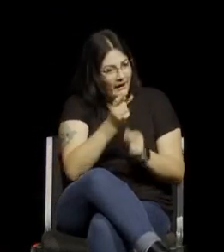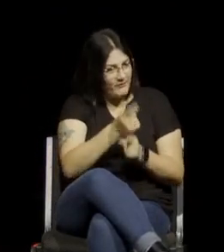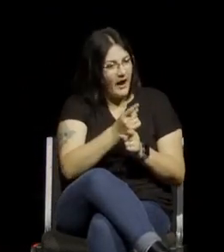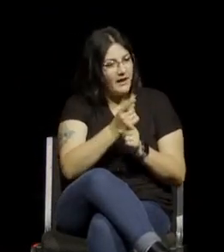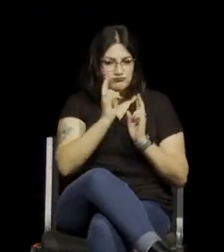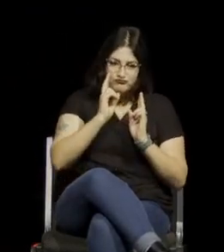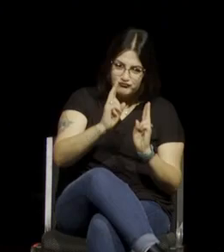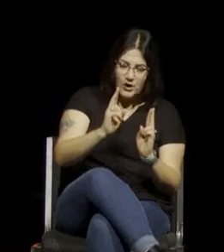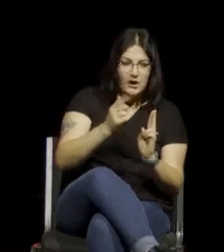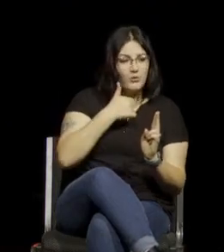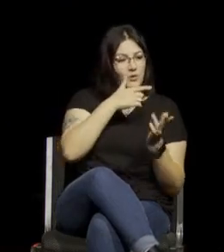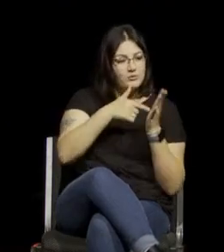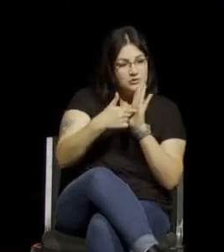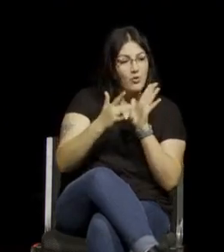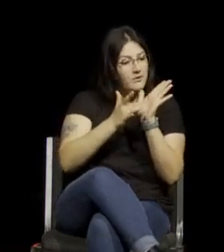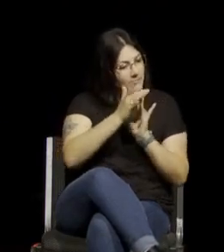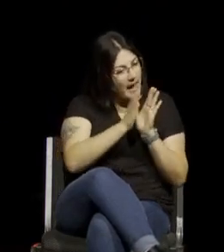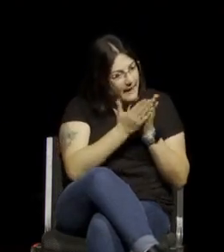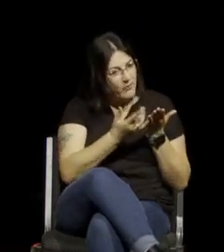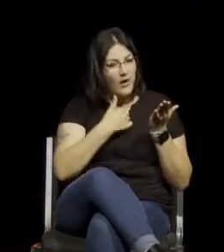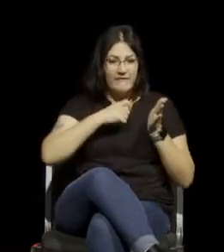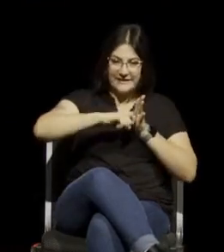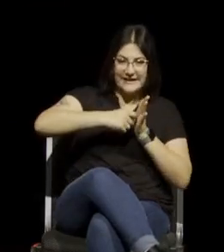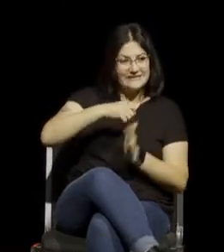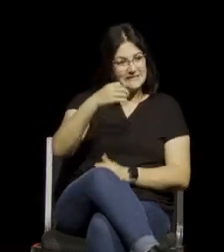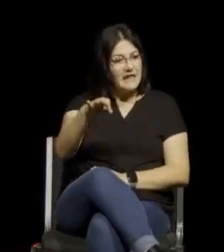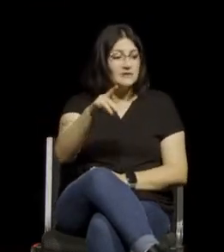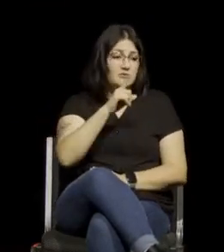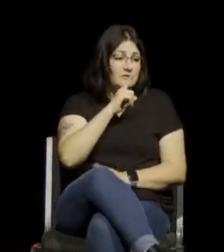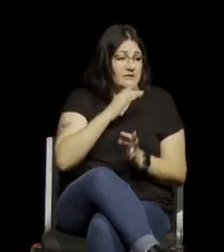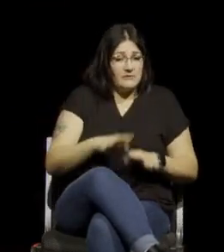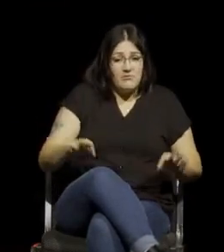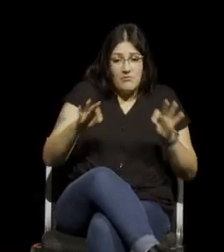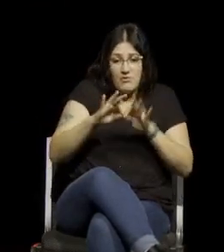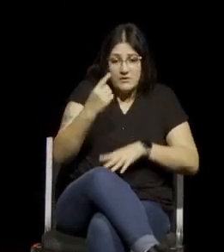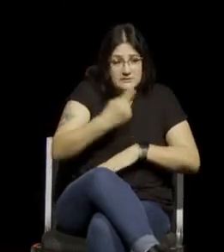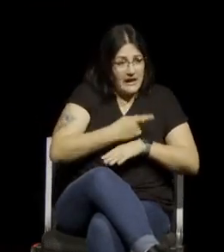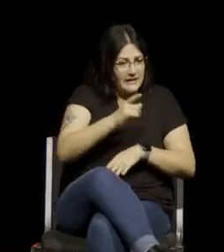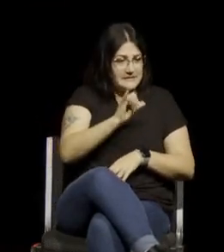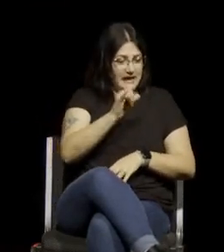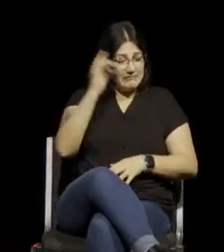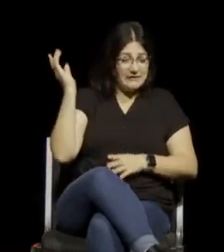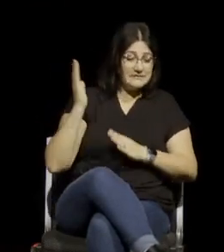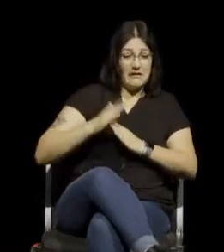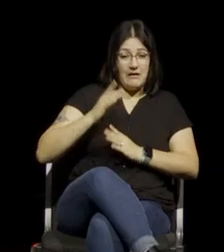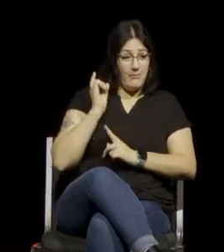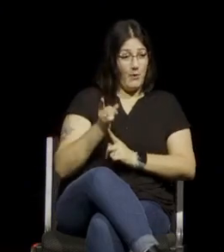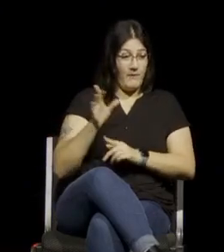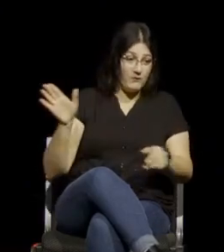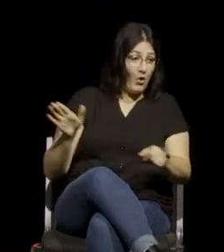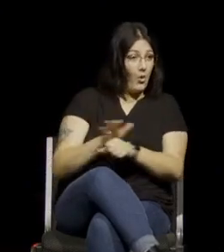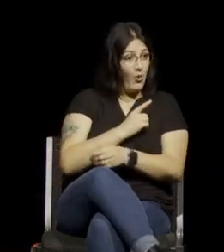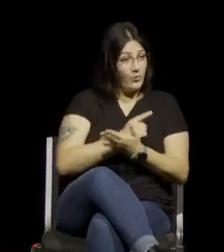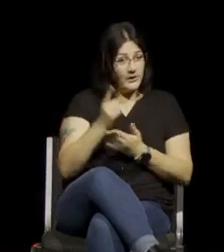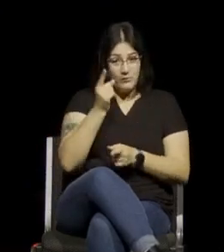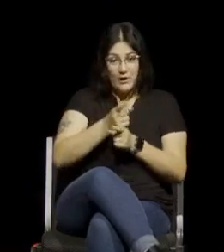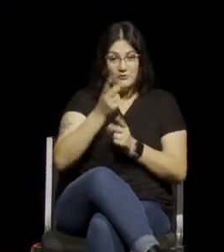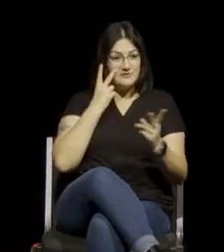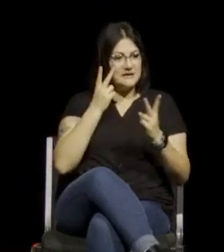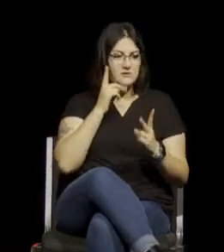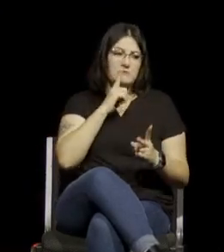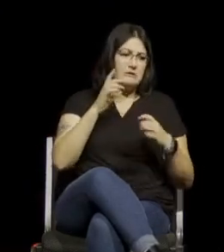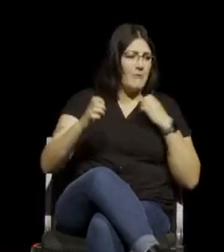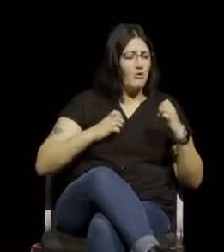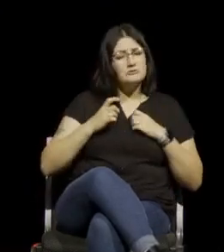over the house. We're going to present a Bible, present the keys. It's a really, really big deal. It's like the crowning moment of the entire week where you really get to, it's